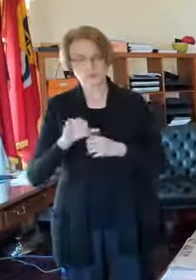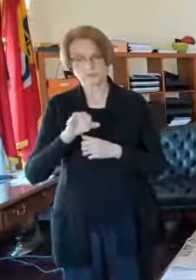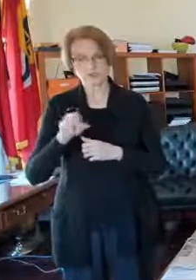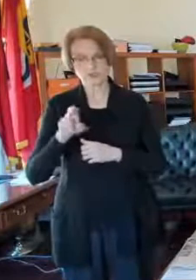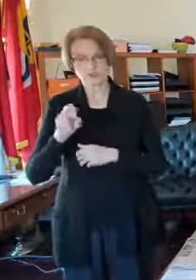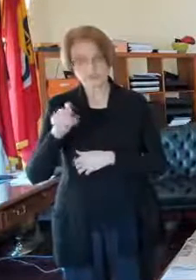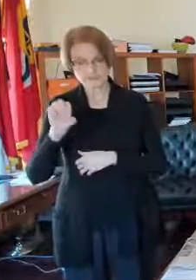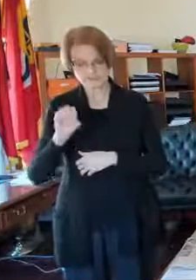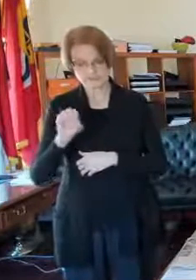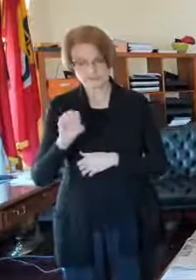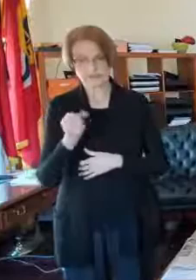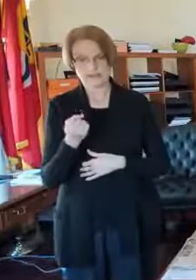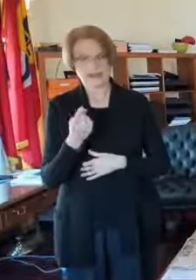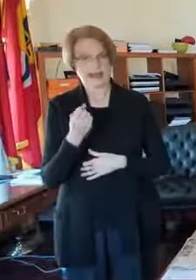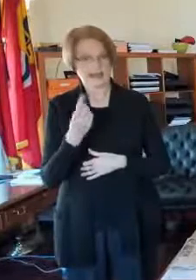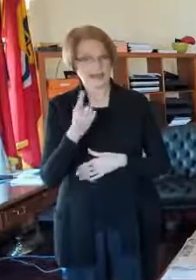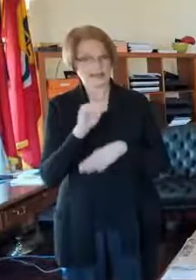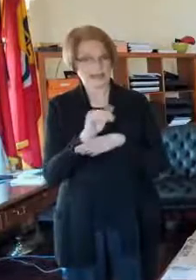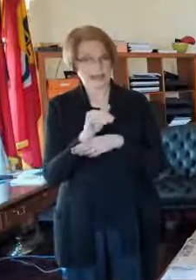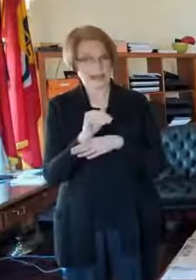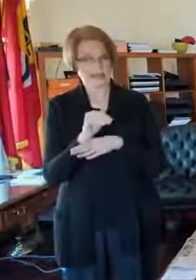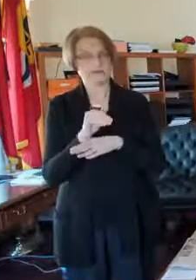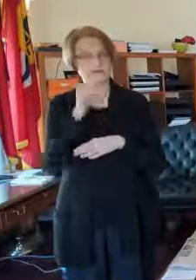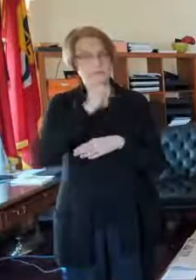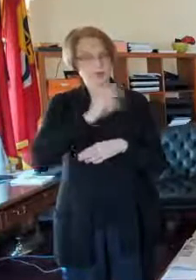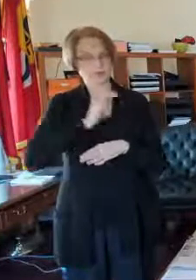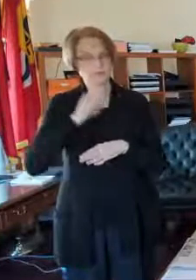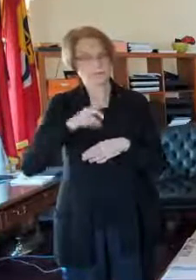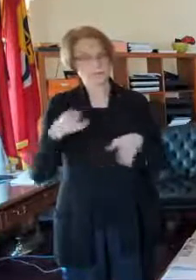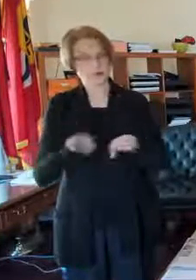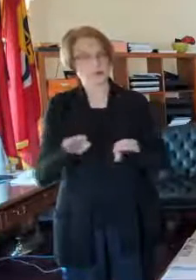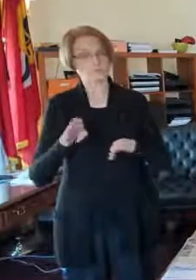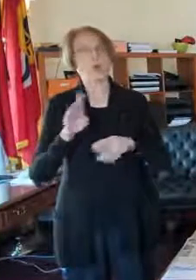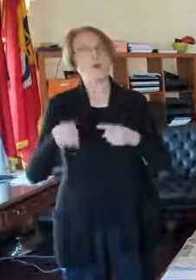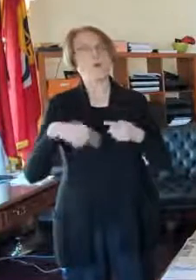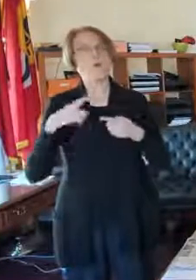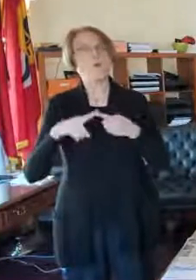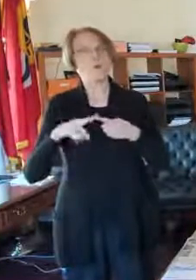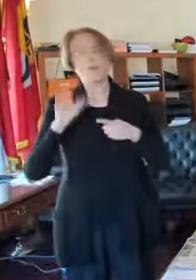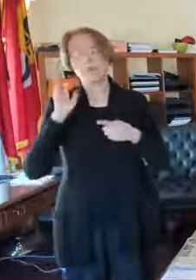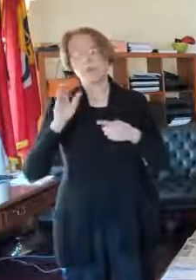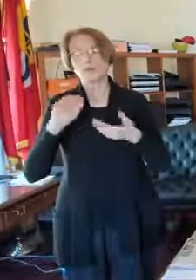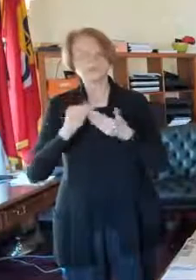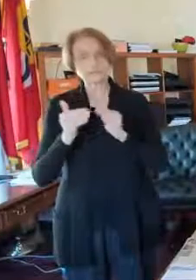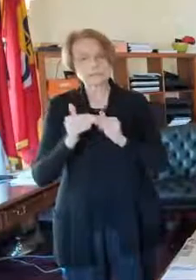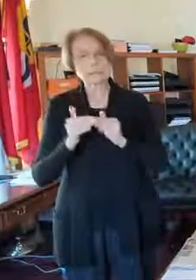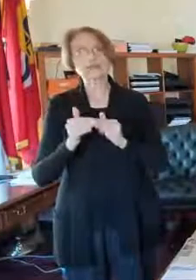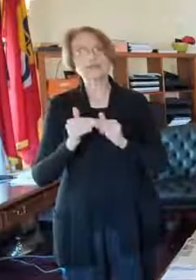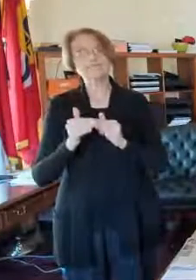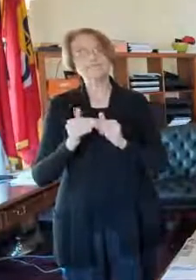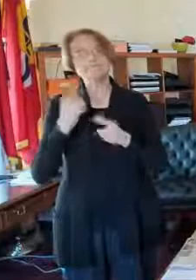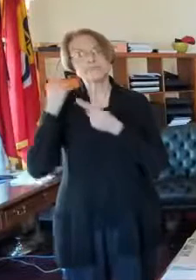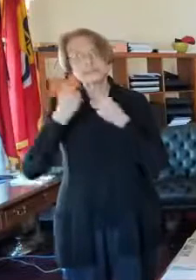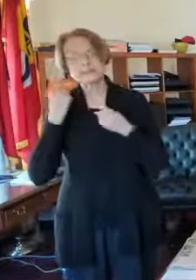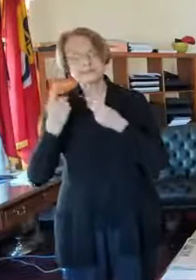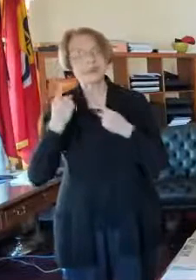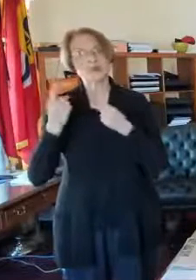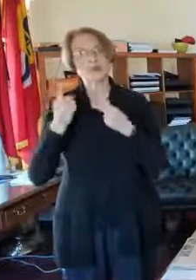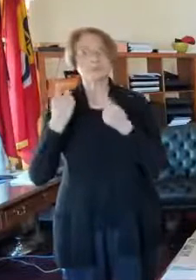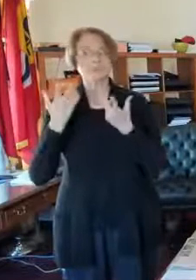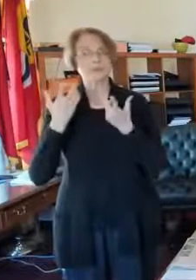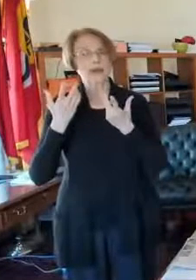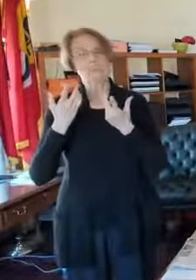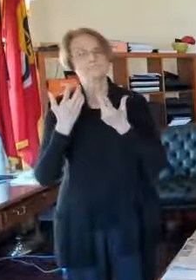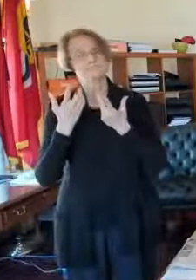question, 11 p.m. closing time, bars and restaurants. When will the city be in a position to begin talking about lifting that for